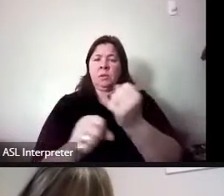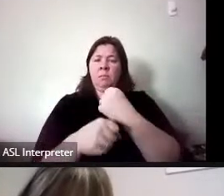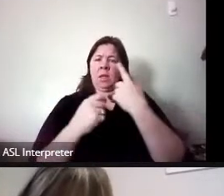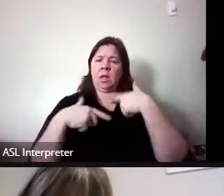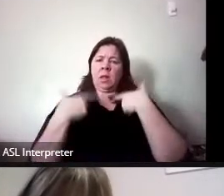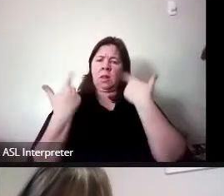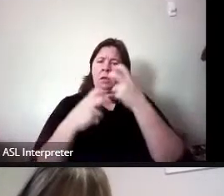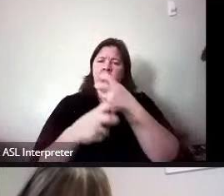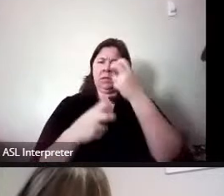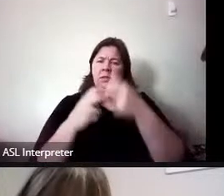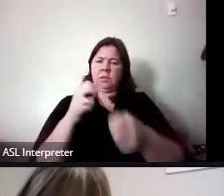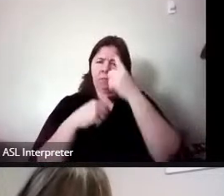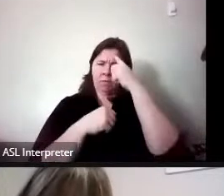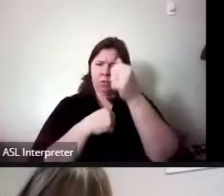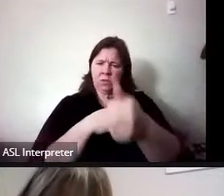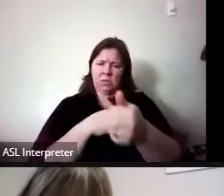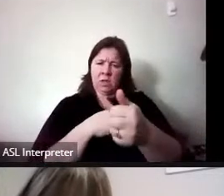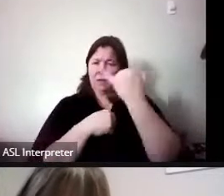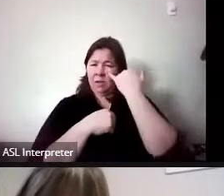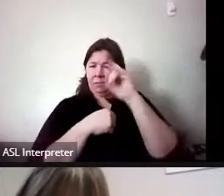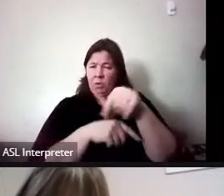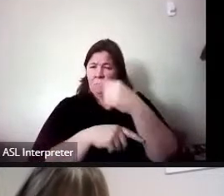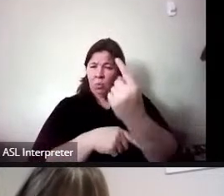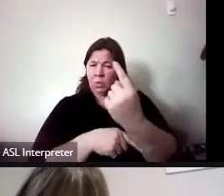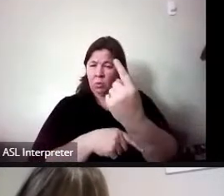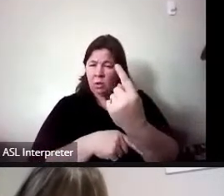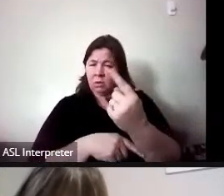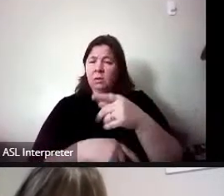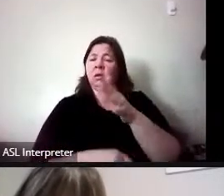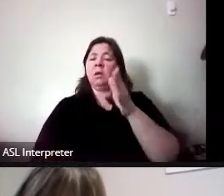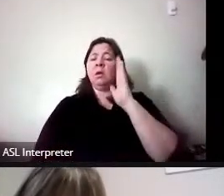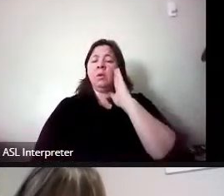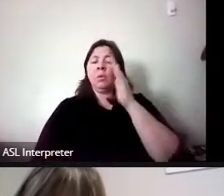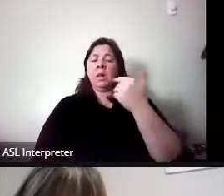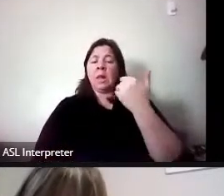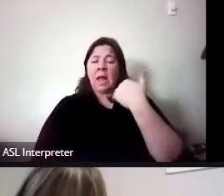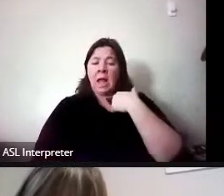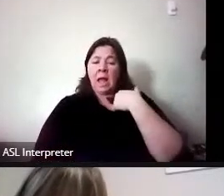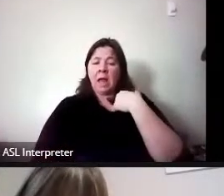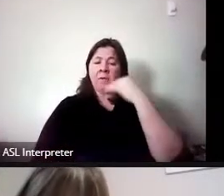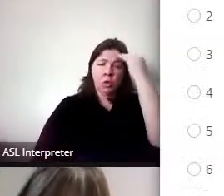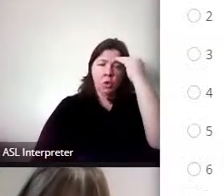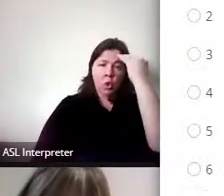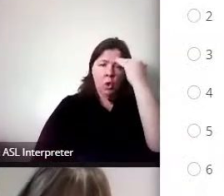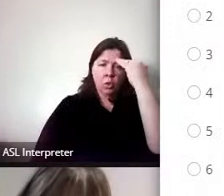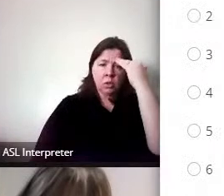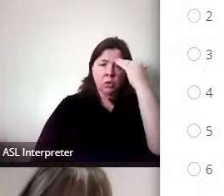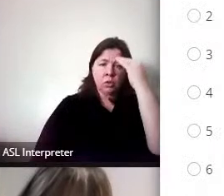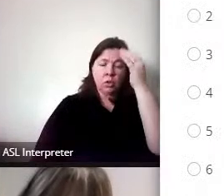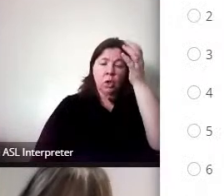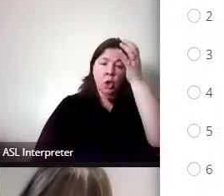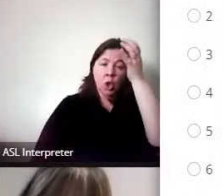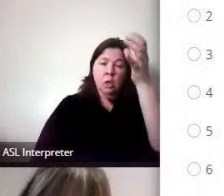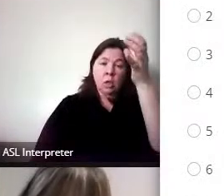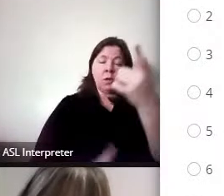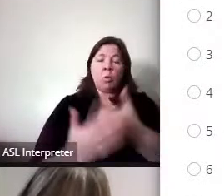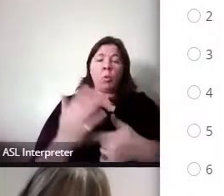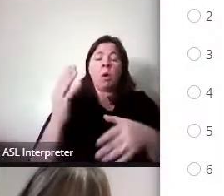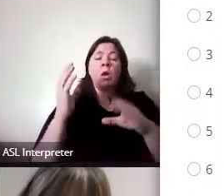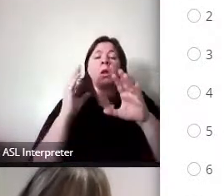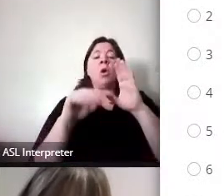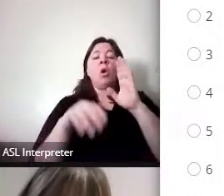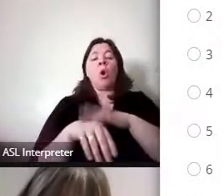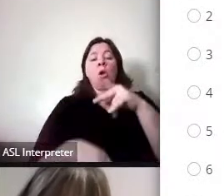more difficult for yourself. Because if you're the only one that's going to have the knowledge and the concept of what Onpassive is, it's